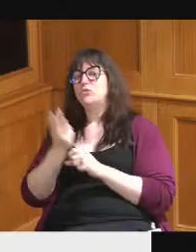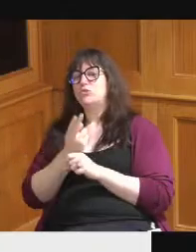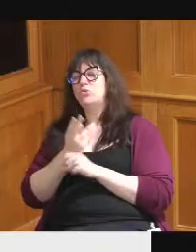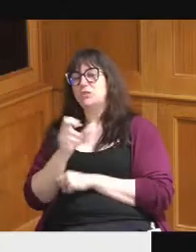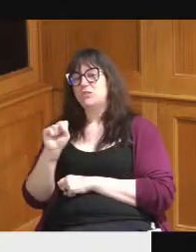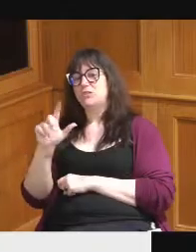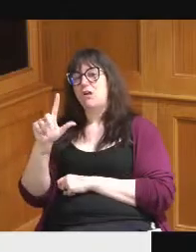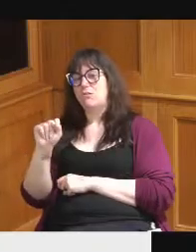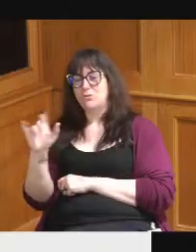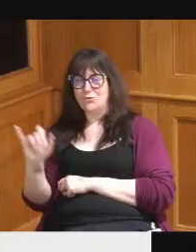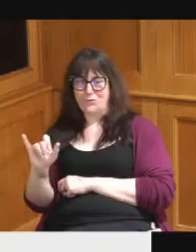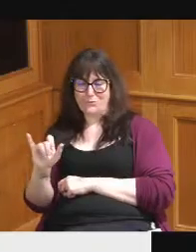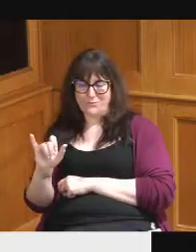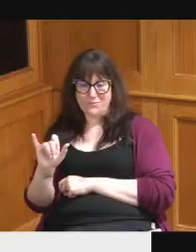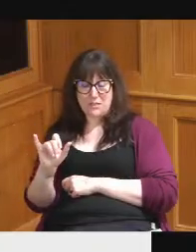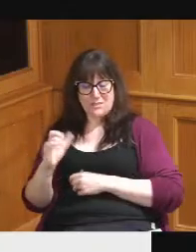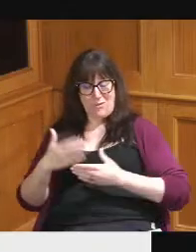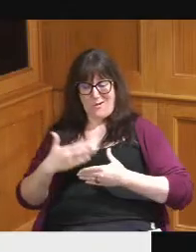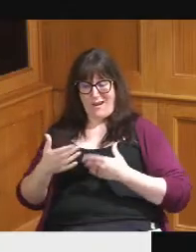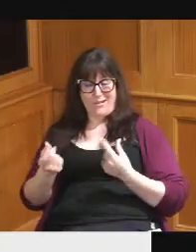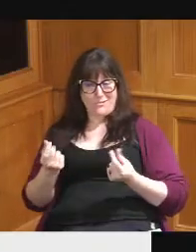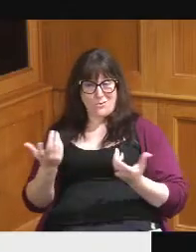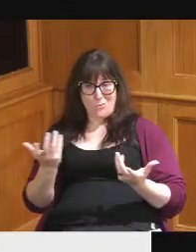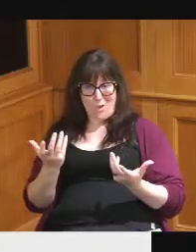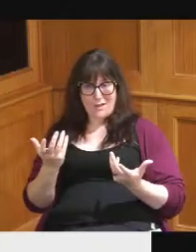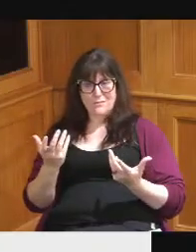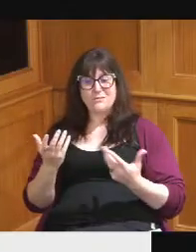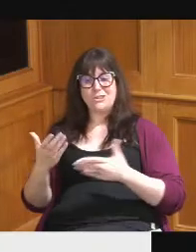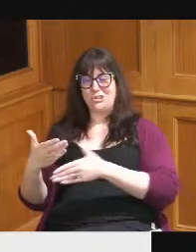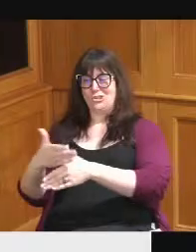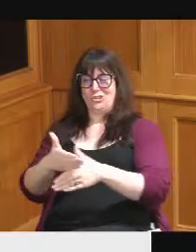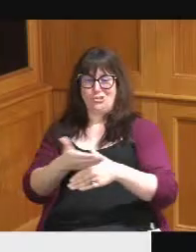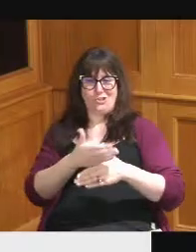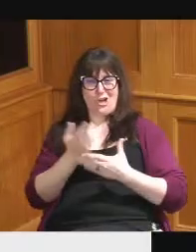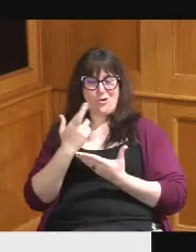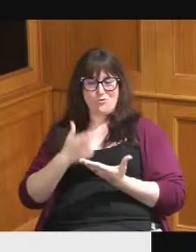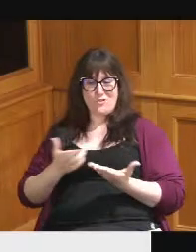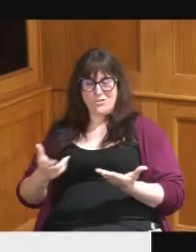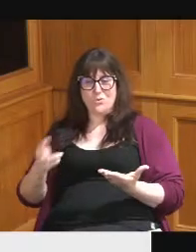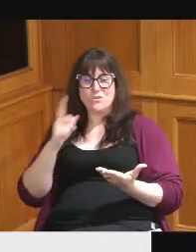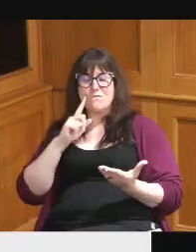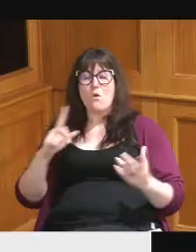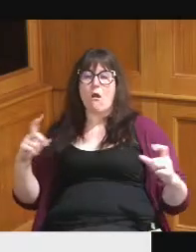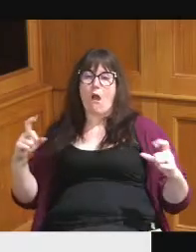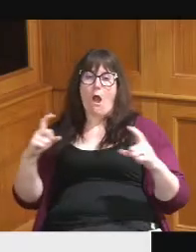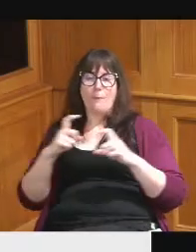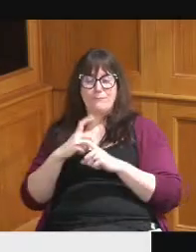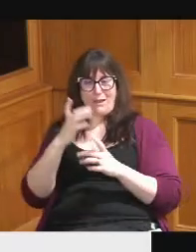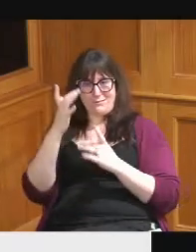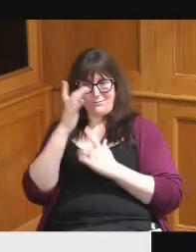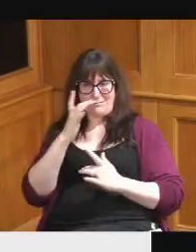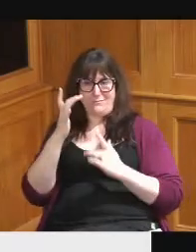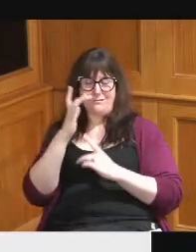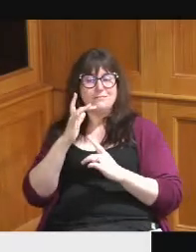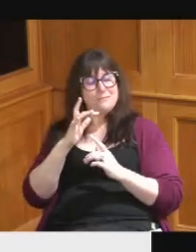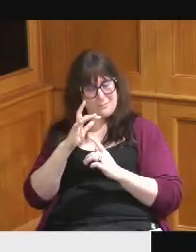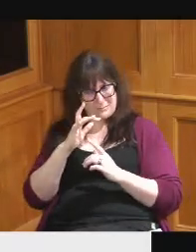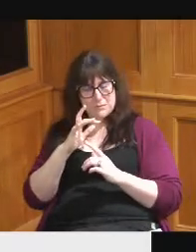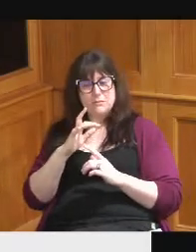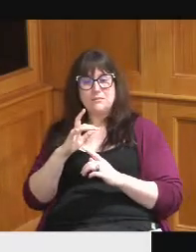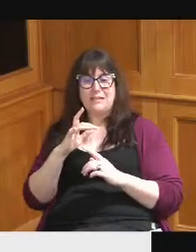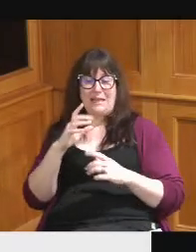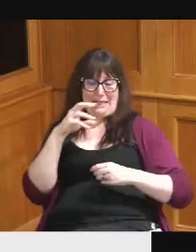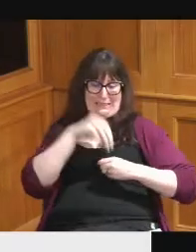our next steps include really developing SALT as a shared resource for complex community health issues, both inside